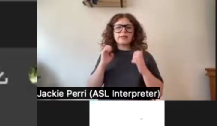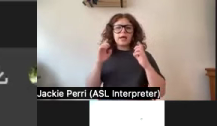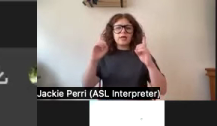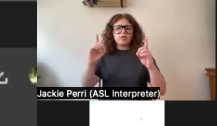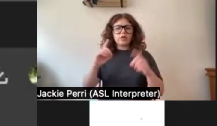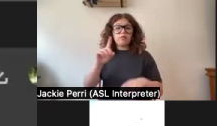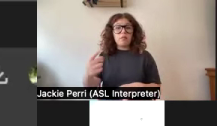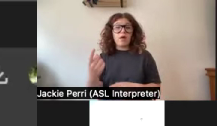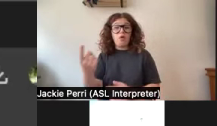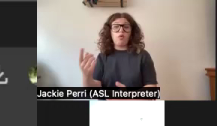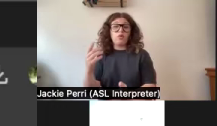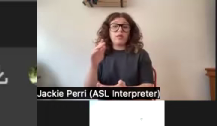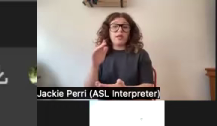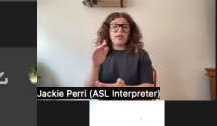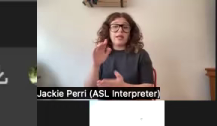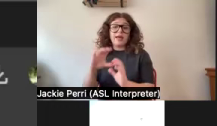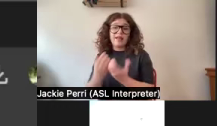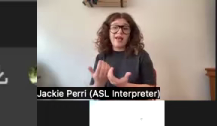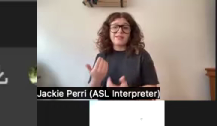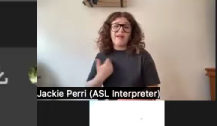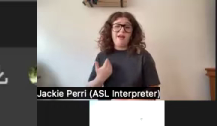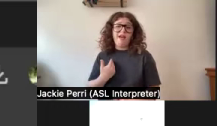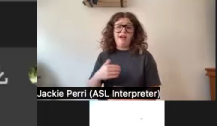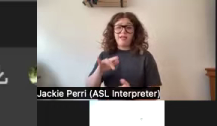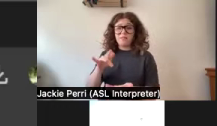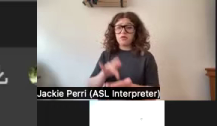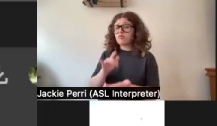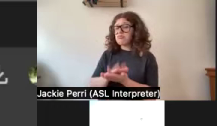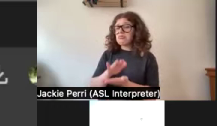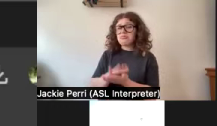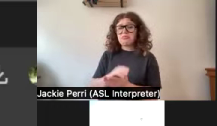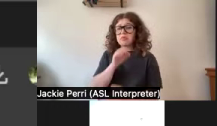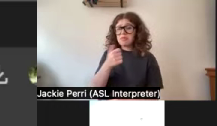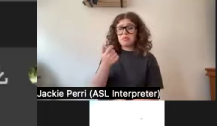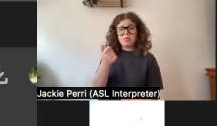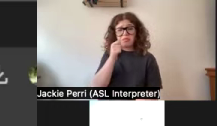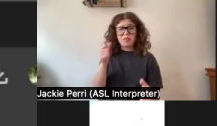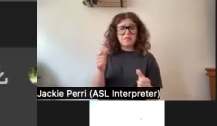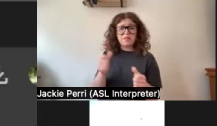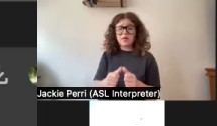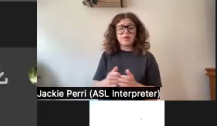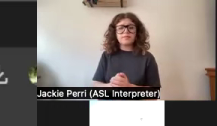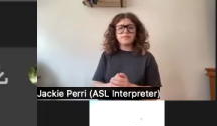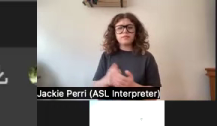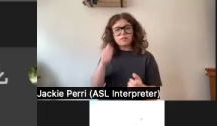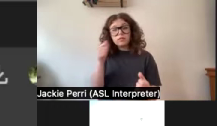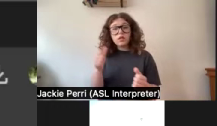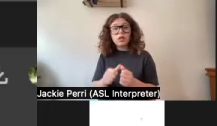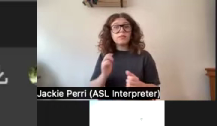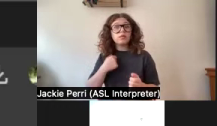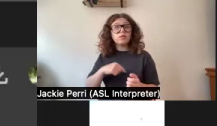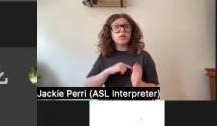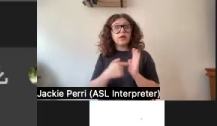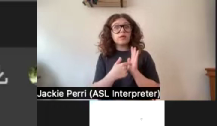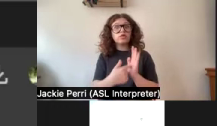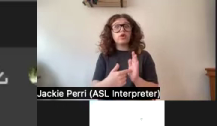in secundaria. school. Solo I recuerdo only que en remember that nuestra our clase le class was mostraron shown un a video de video of un a live